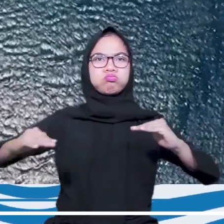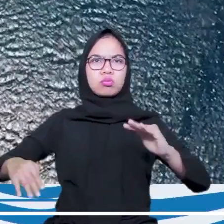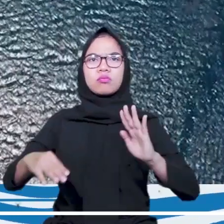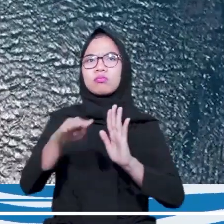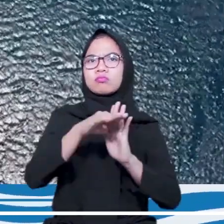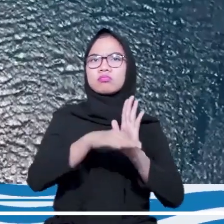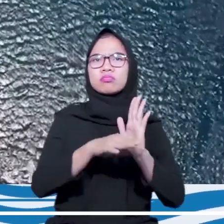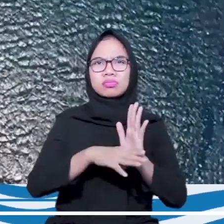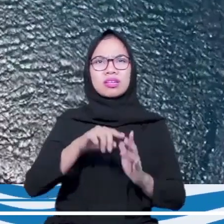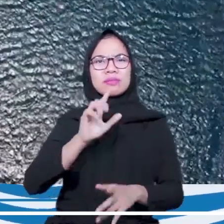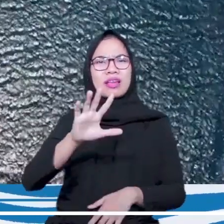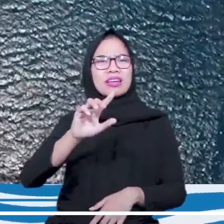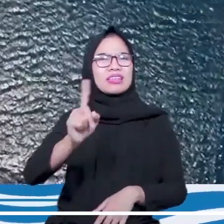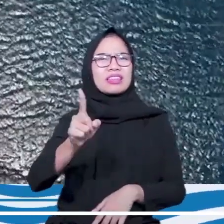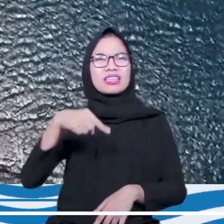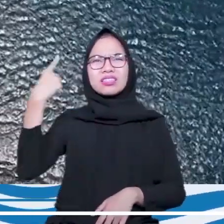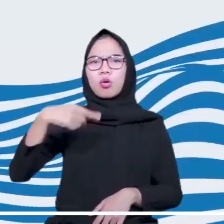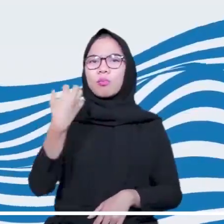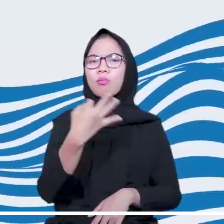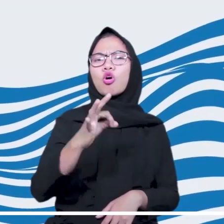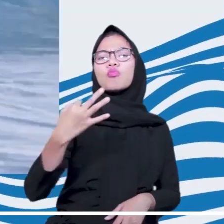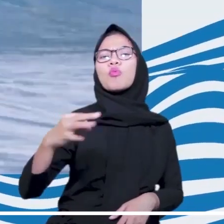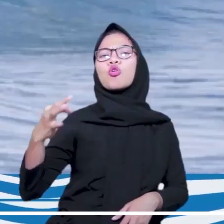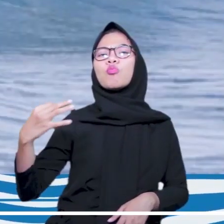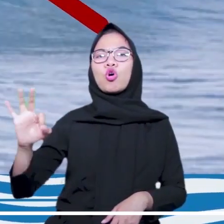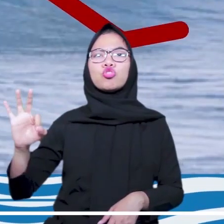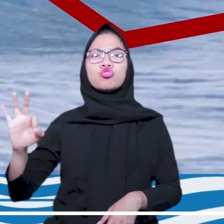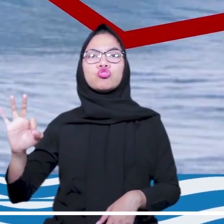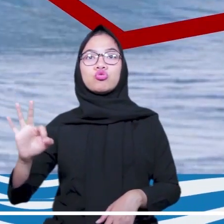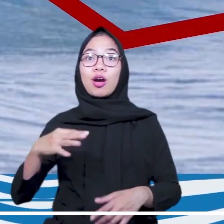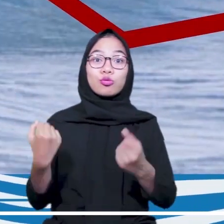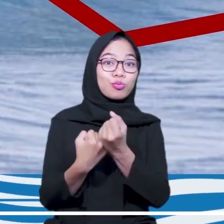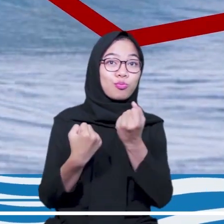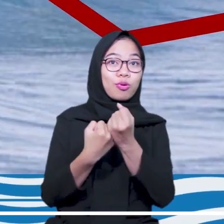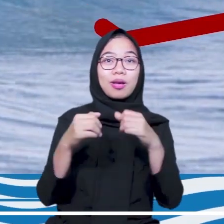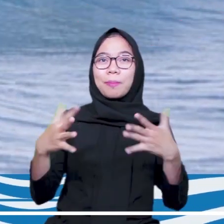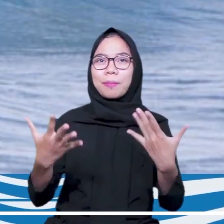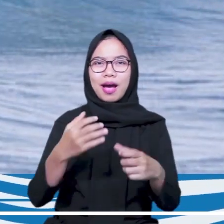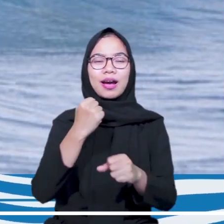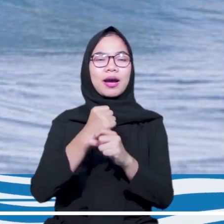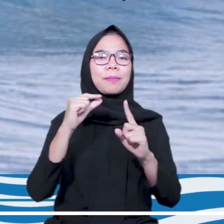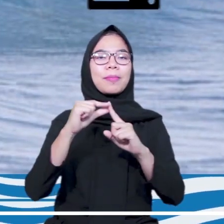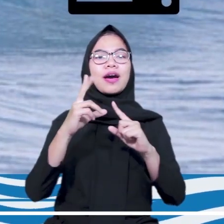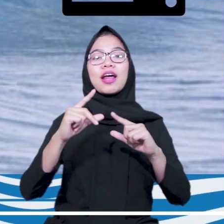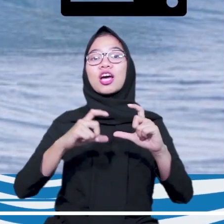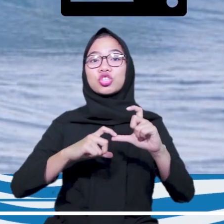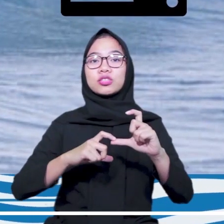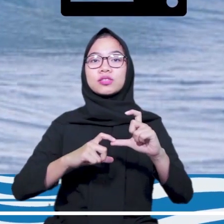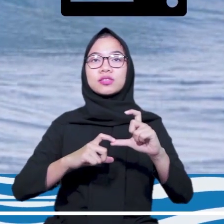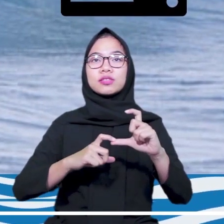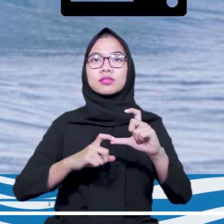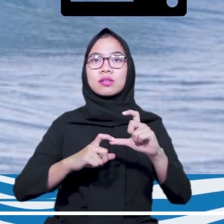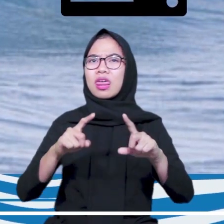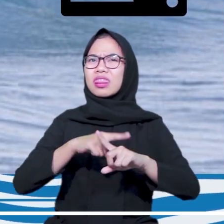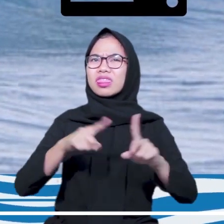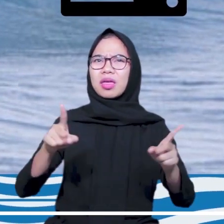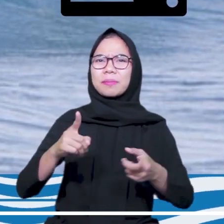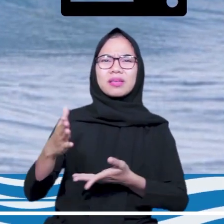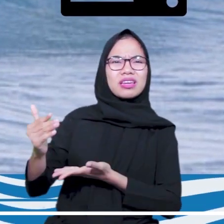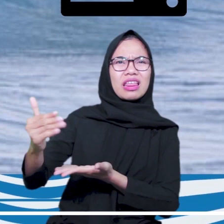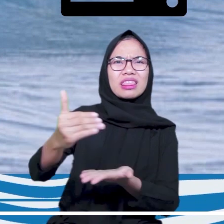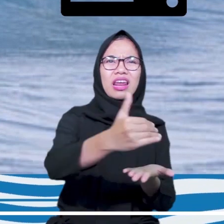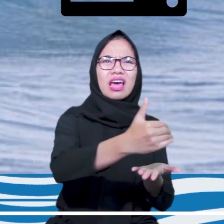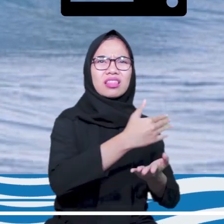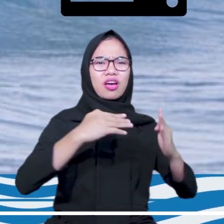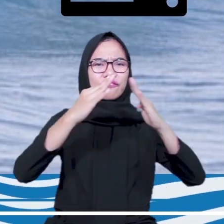disasters monitoring. The current tidal data utilizes a 5-second interval streaming feature supported